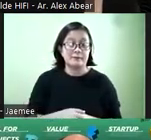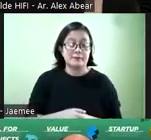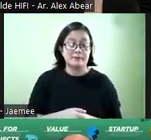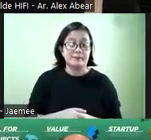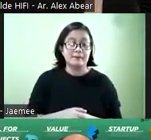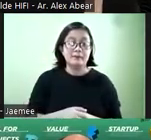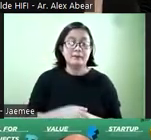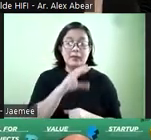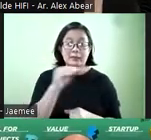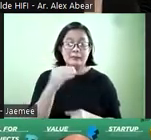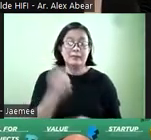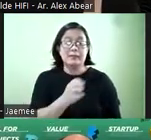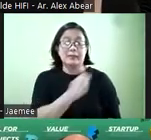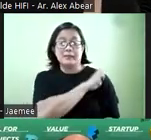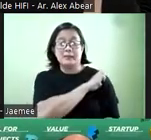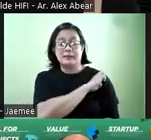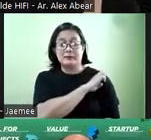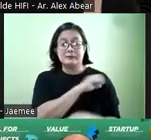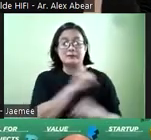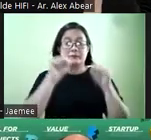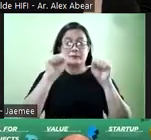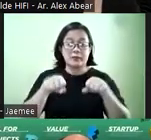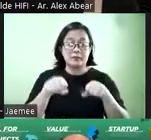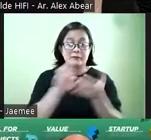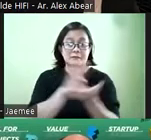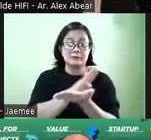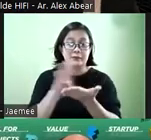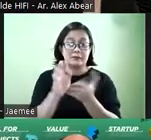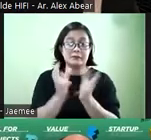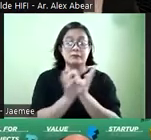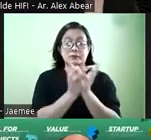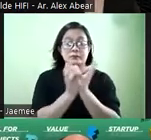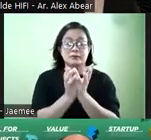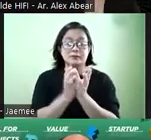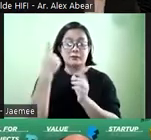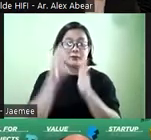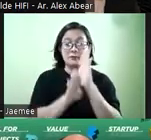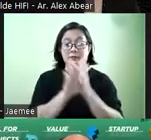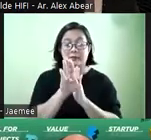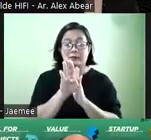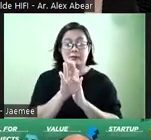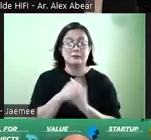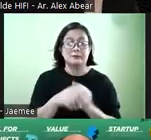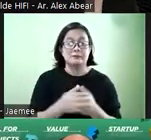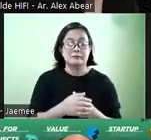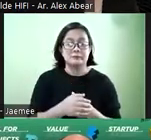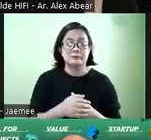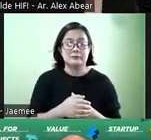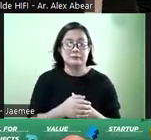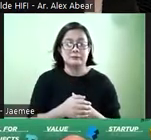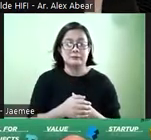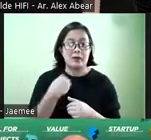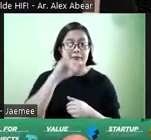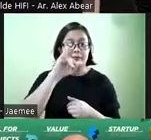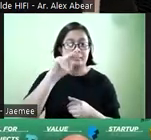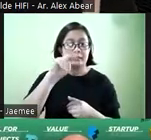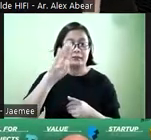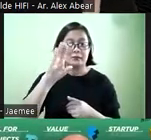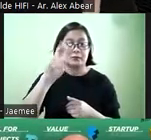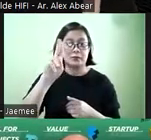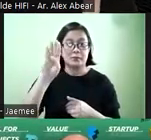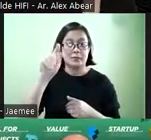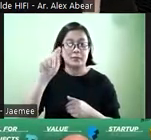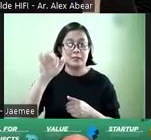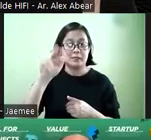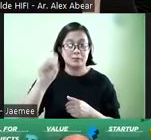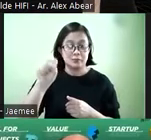and empower the Benildean community through the development of the following. So this is the incubation journey. So we want